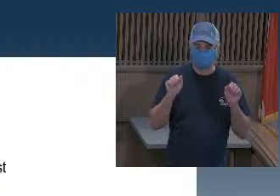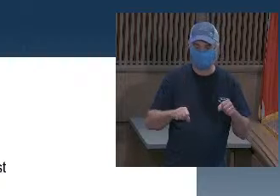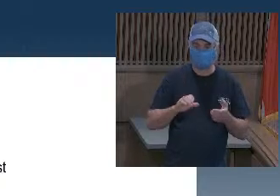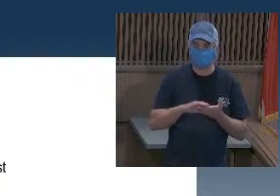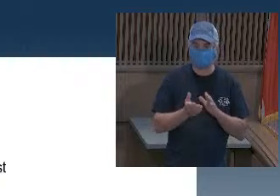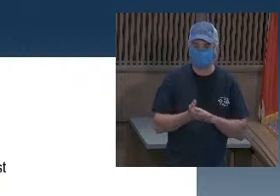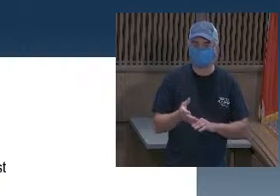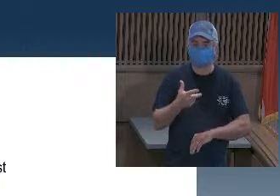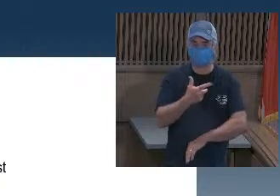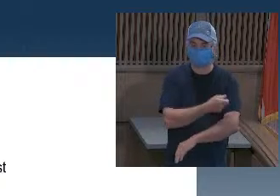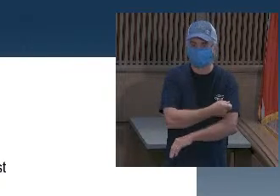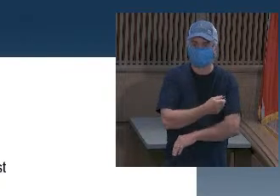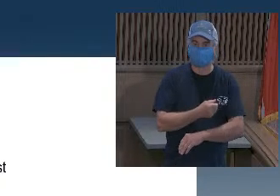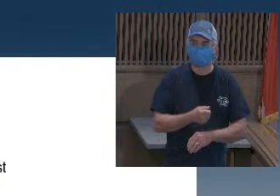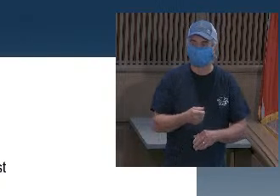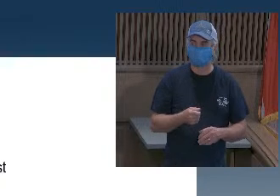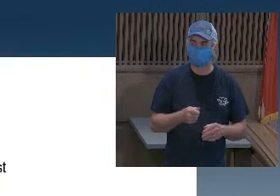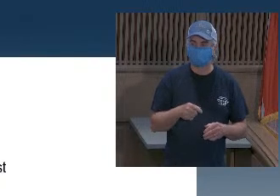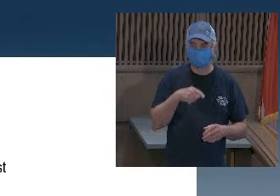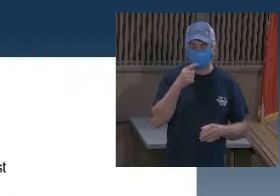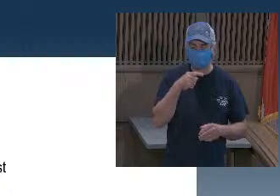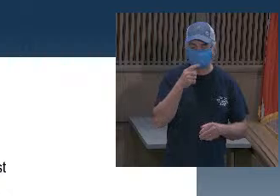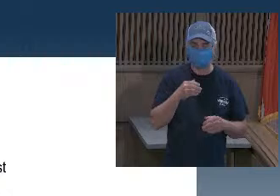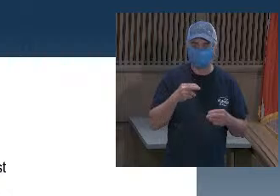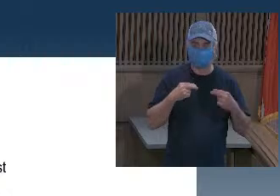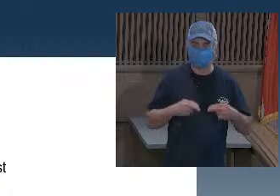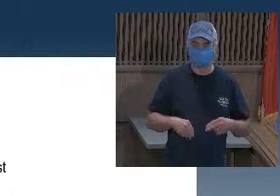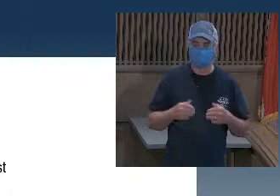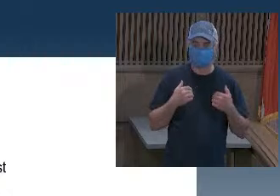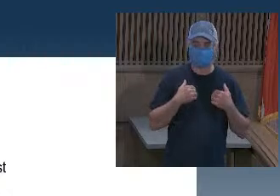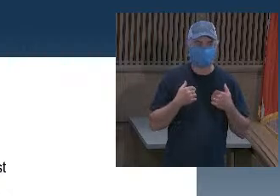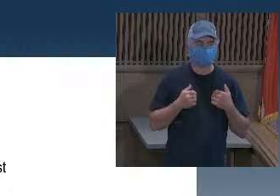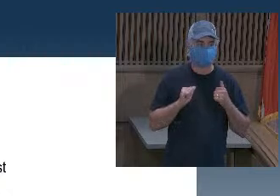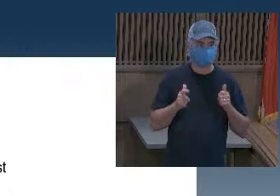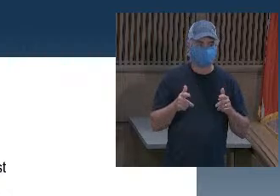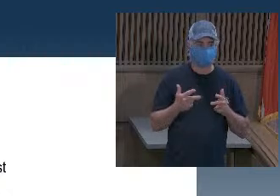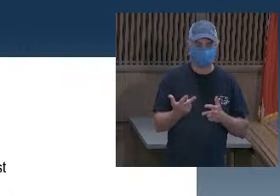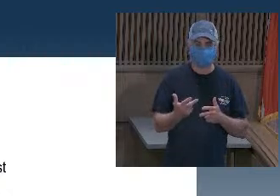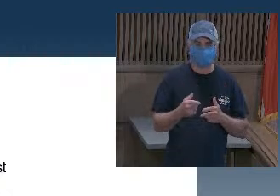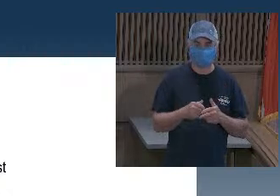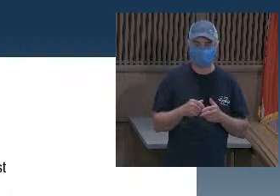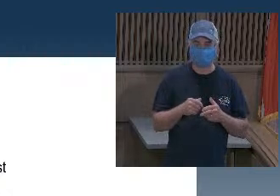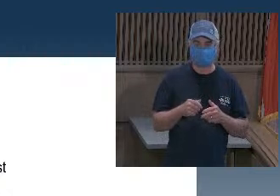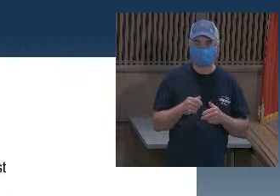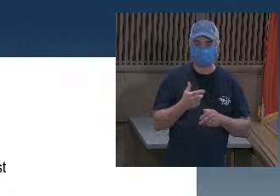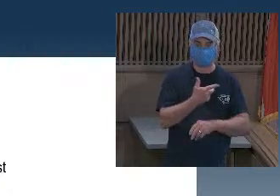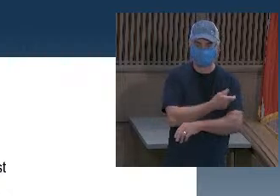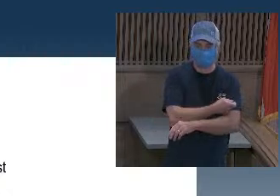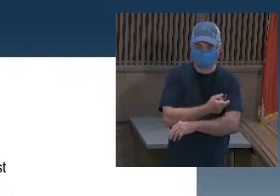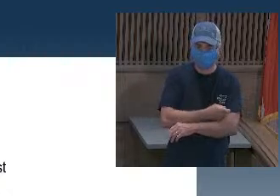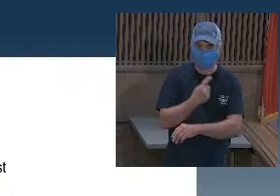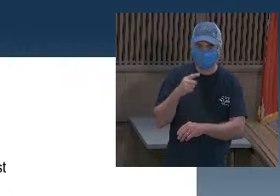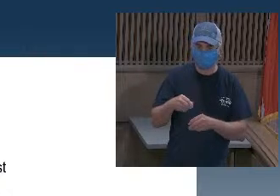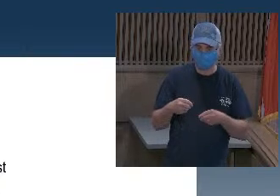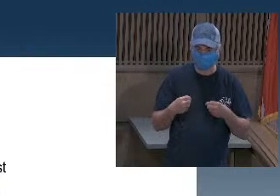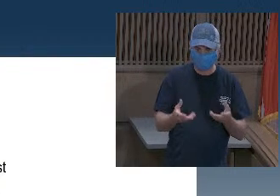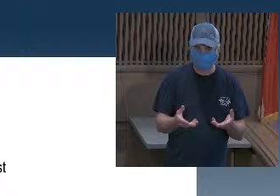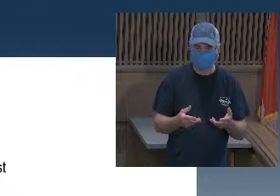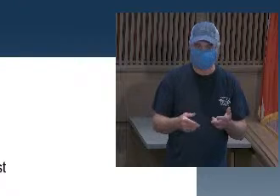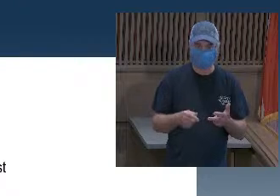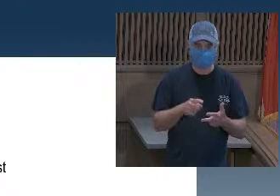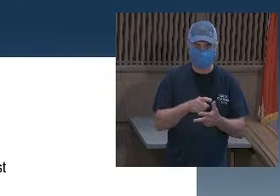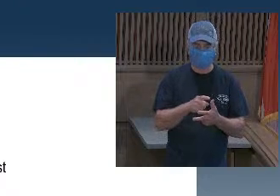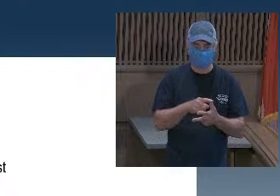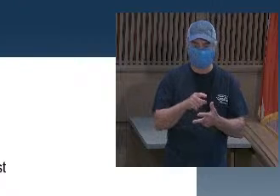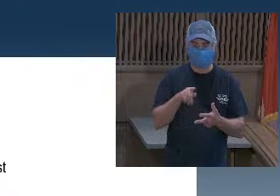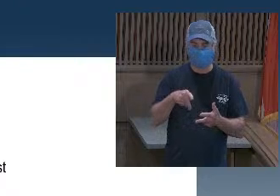health, we still have all 3 vaccines to offer. The Pfizer, which is available down to age 12.